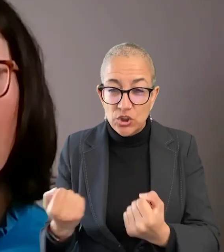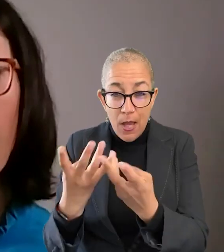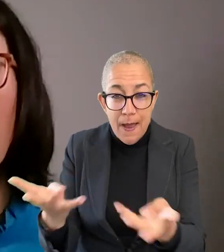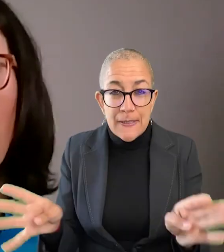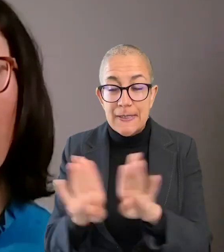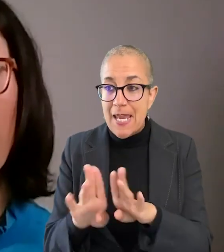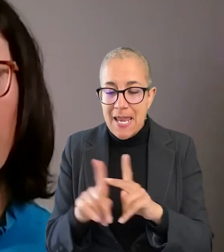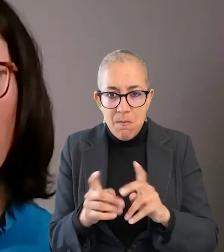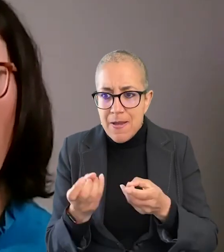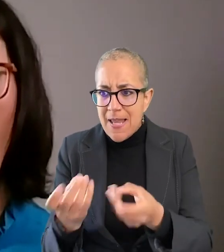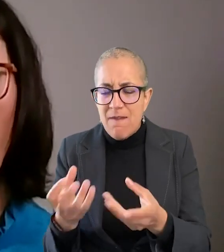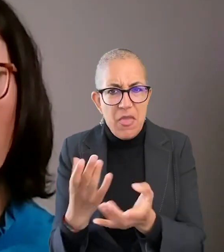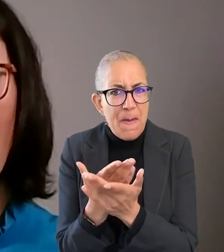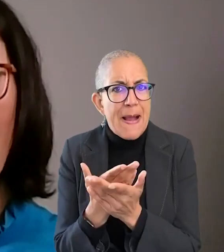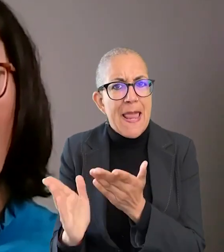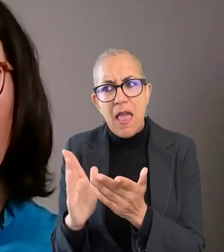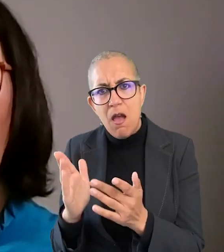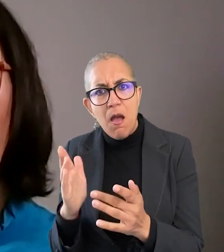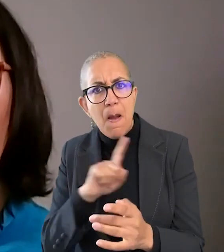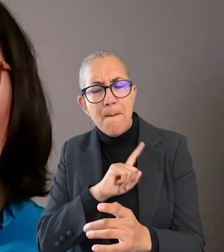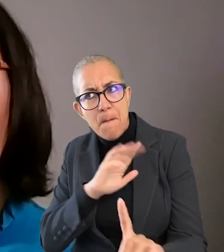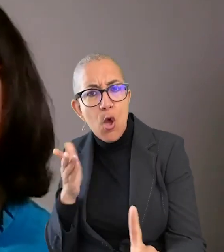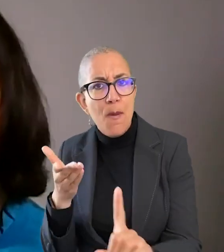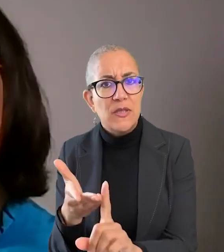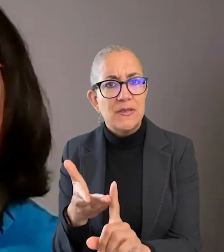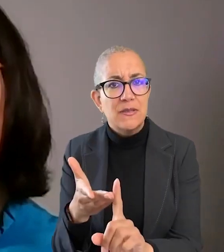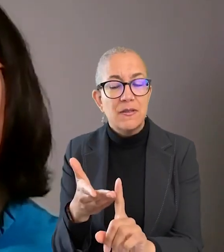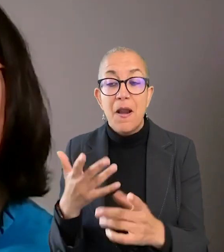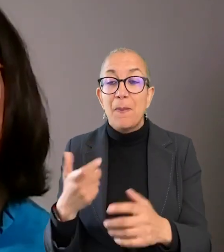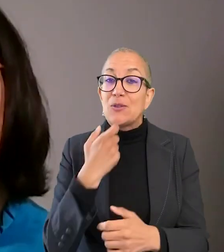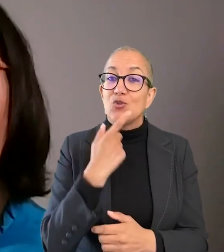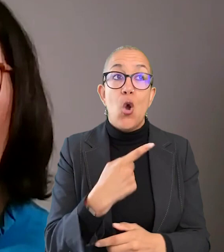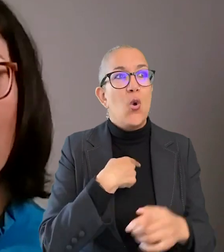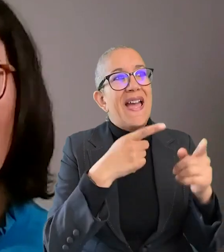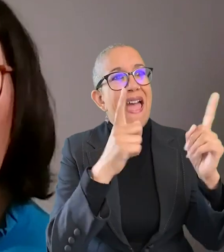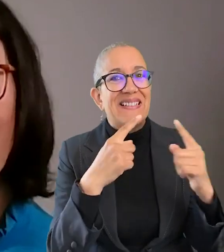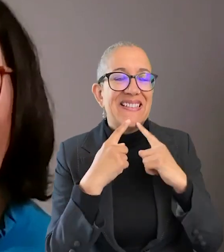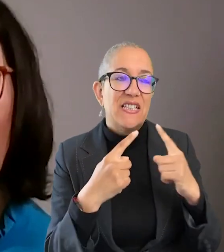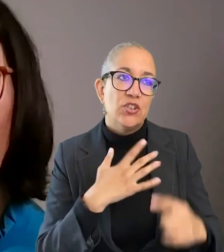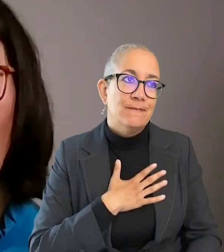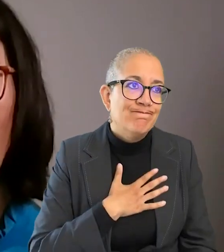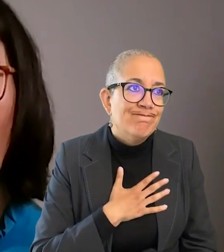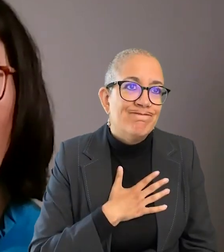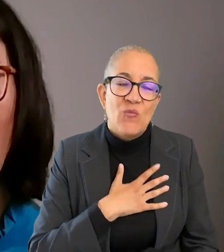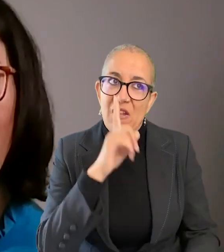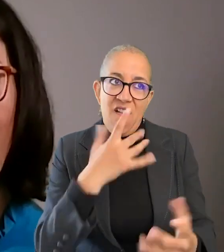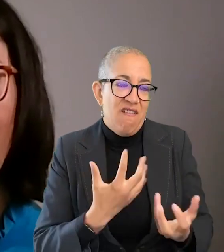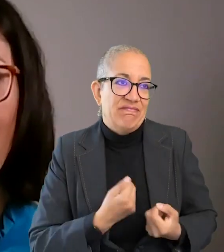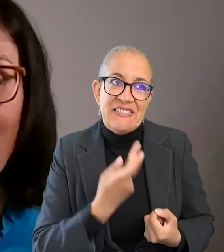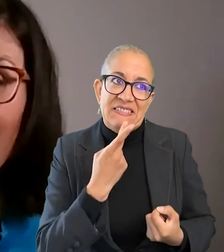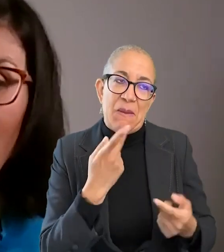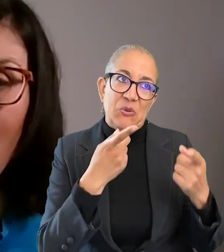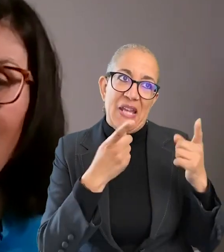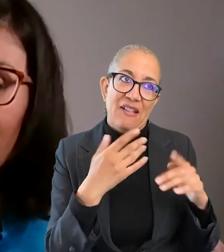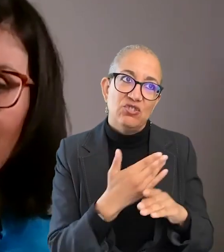by giving them that clear sense of purpose. And when I told my head that I wasn't going to be taking on the job of deputy head,